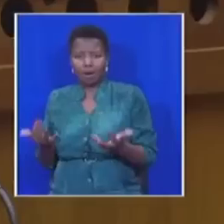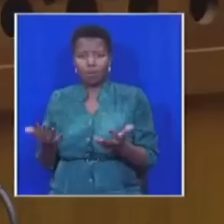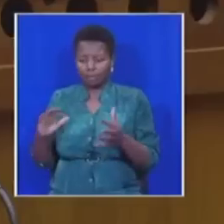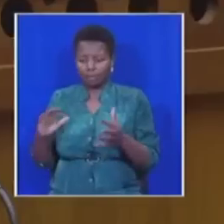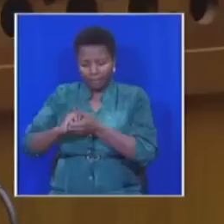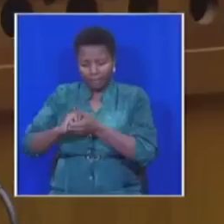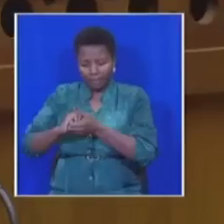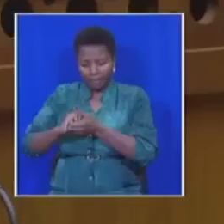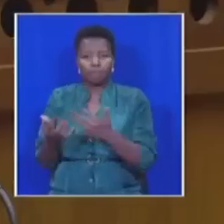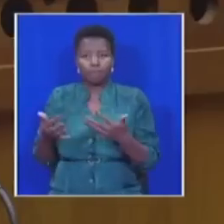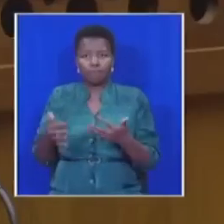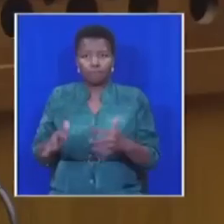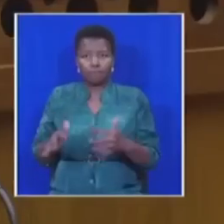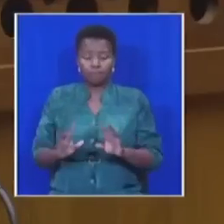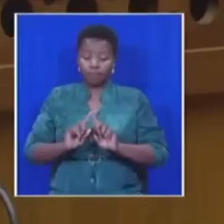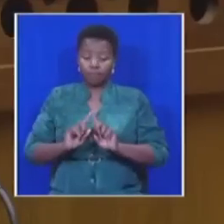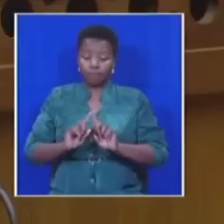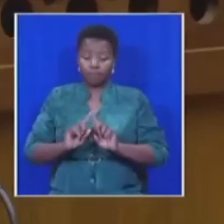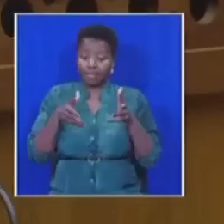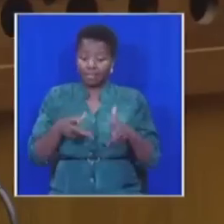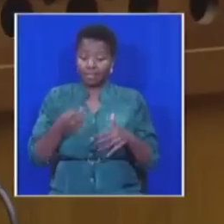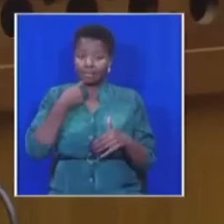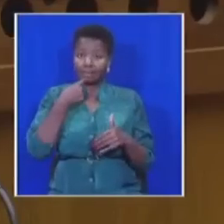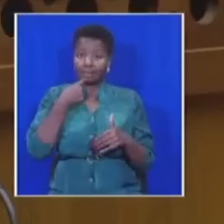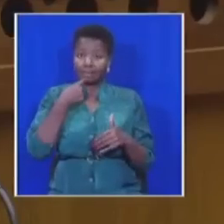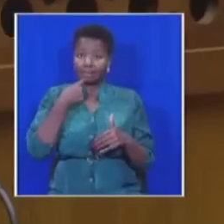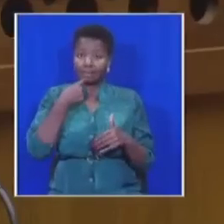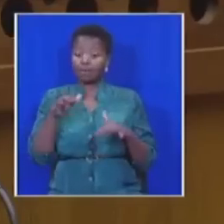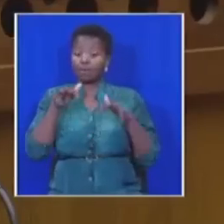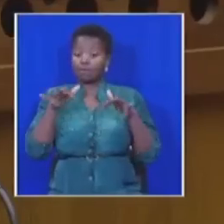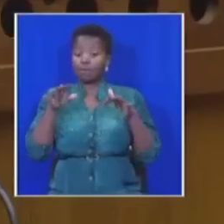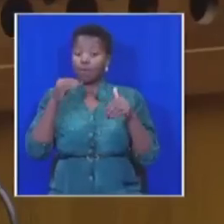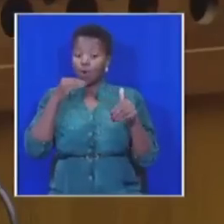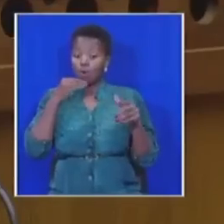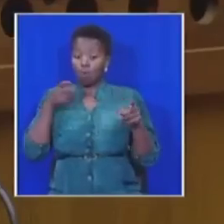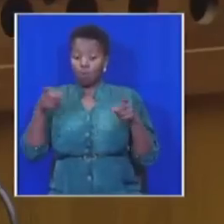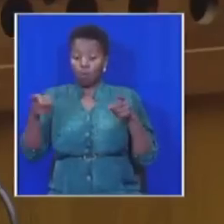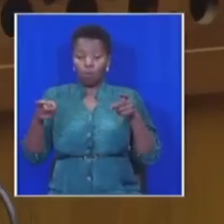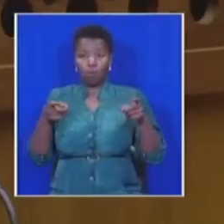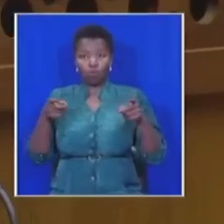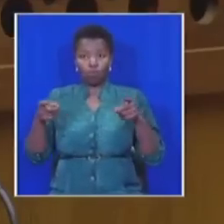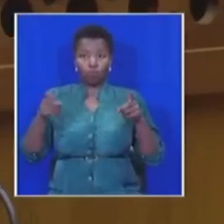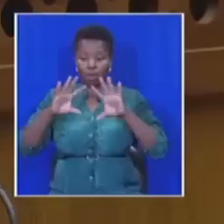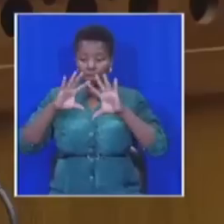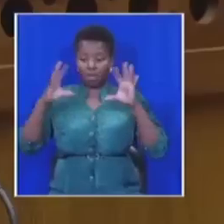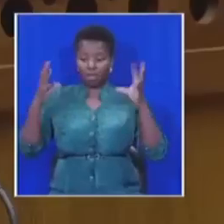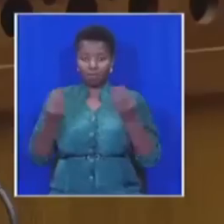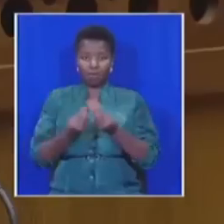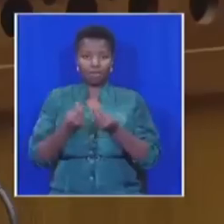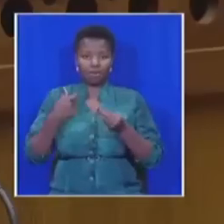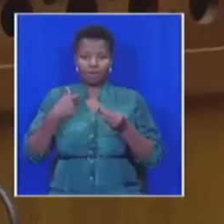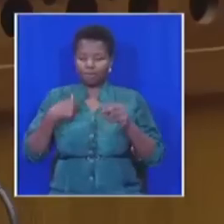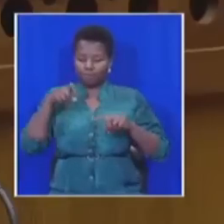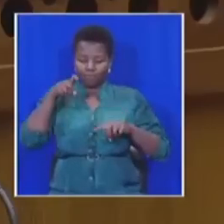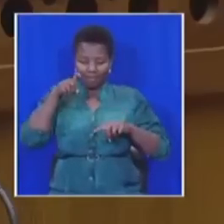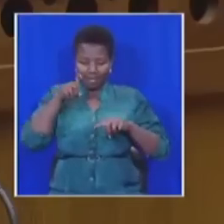happened. And we must expect that those that pull the strings of these political misfits will never allow any amount